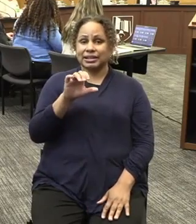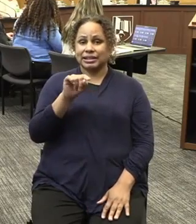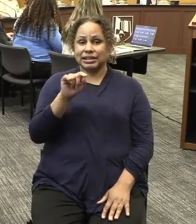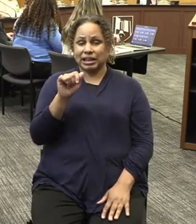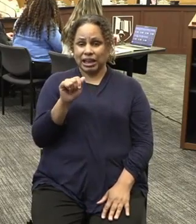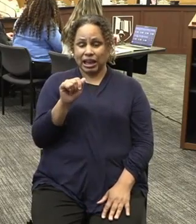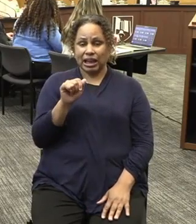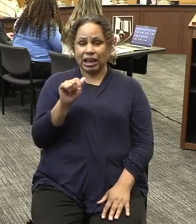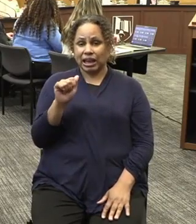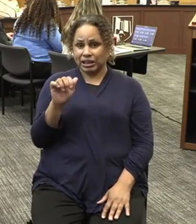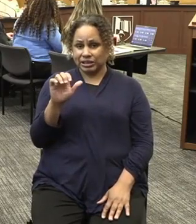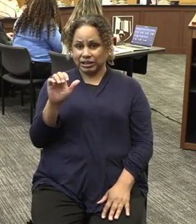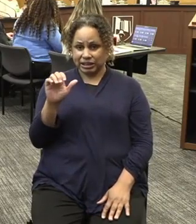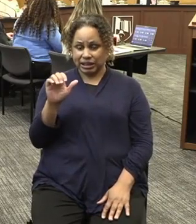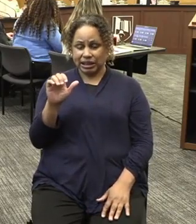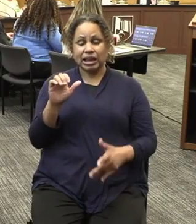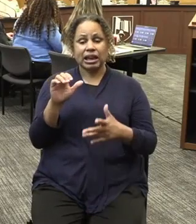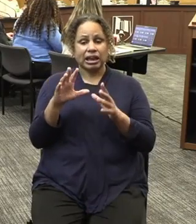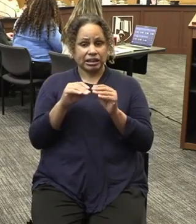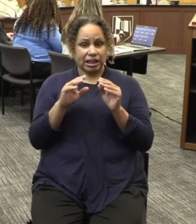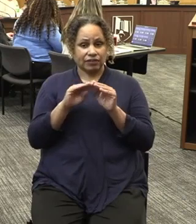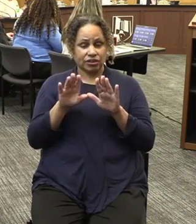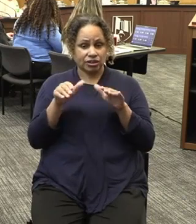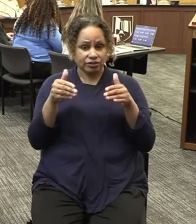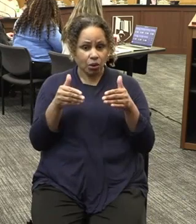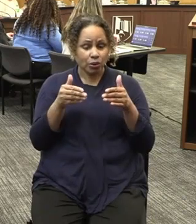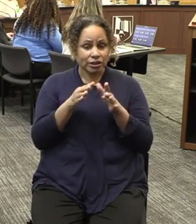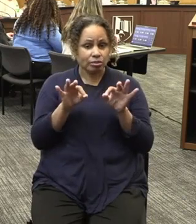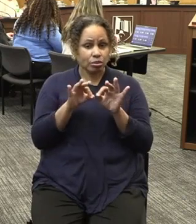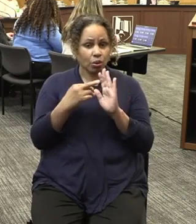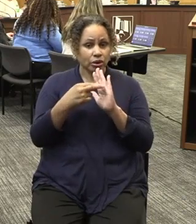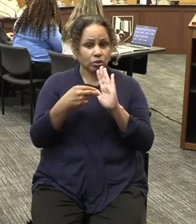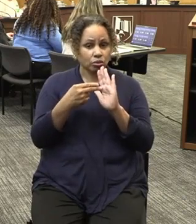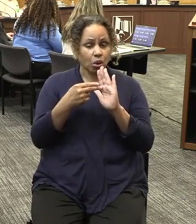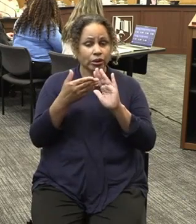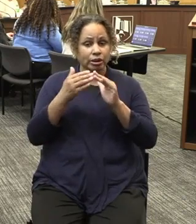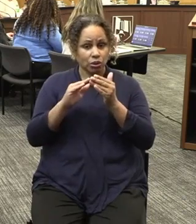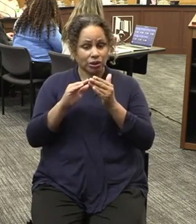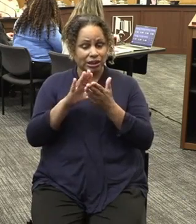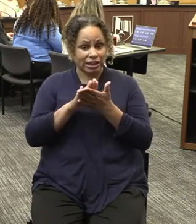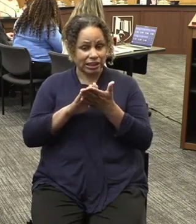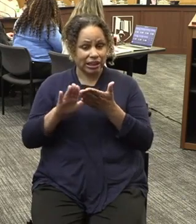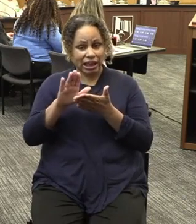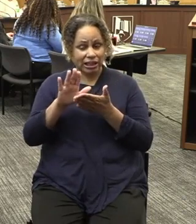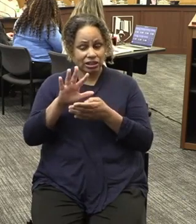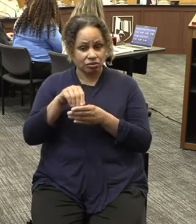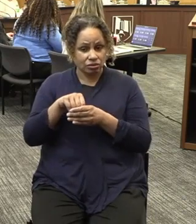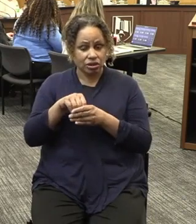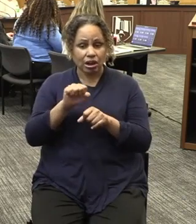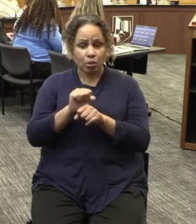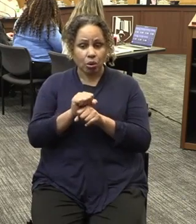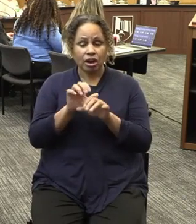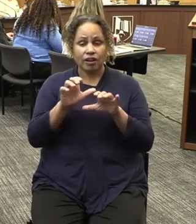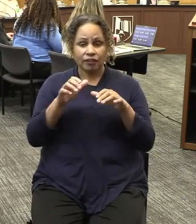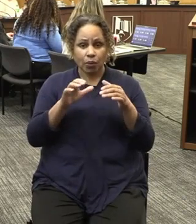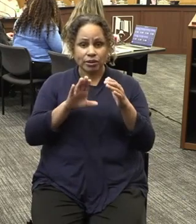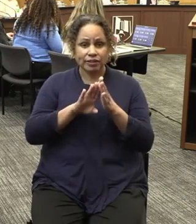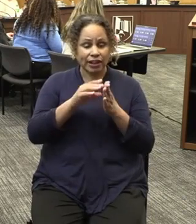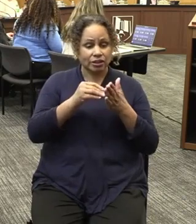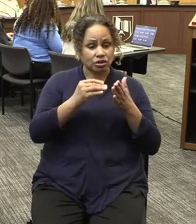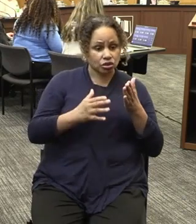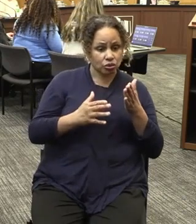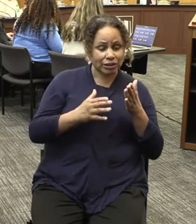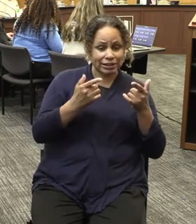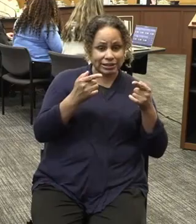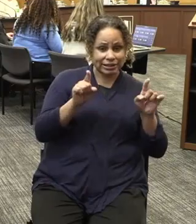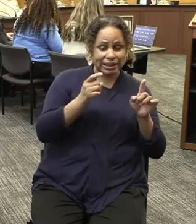and ACC conference focused on the vital role community colleges play in workforce development, student success,